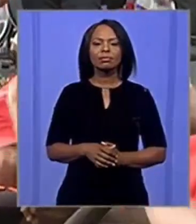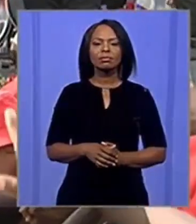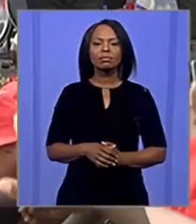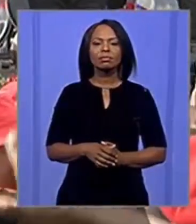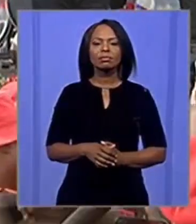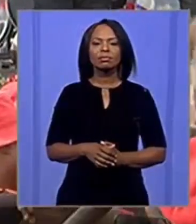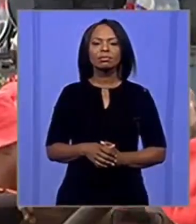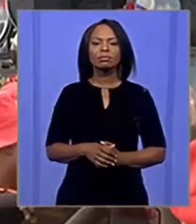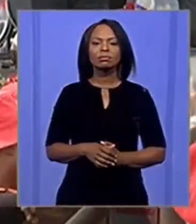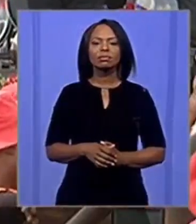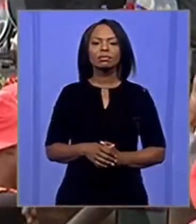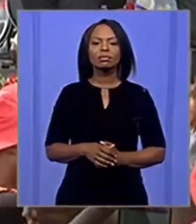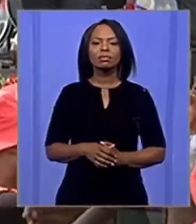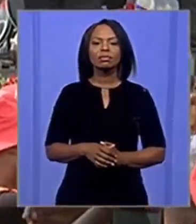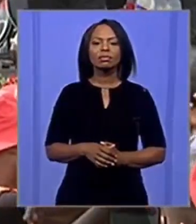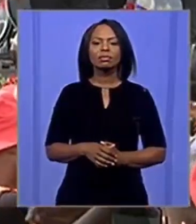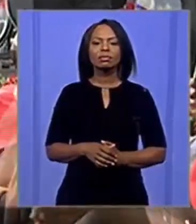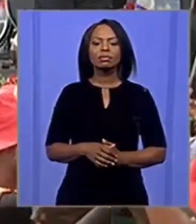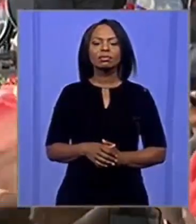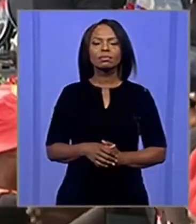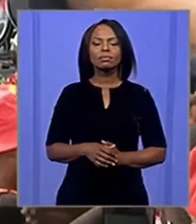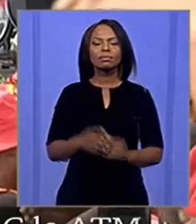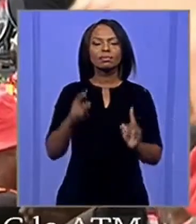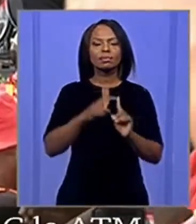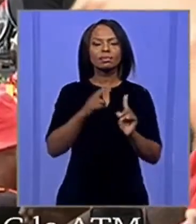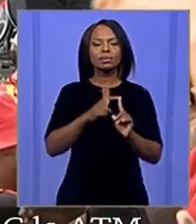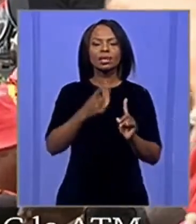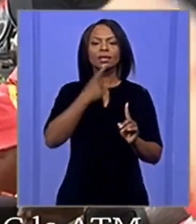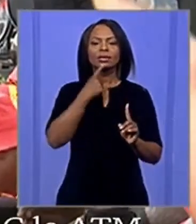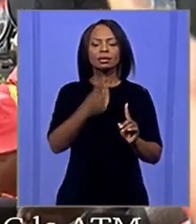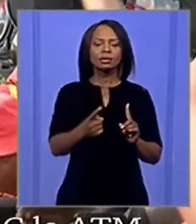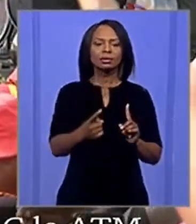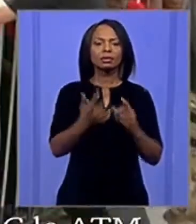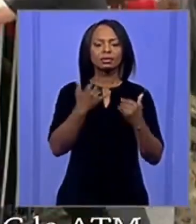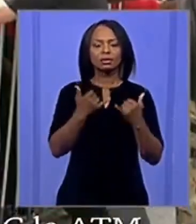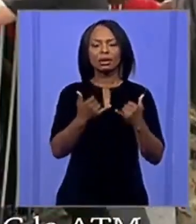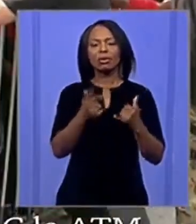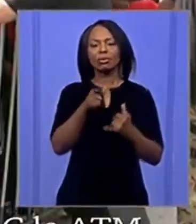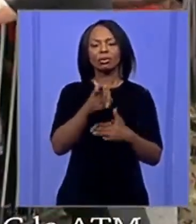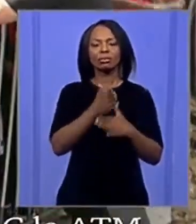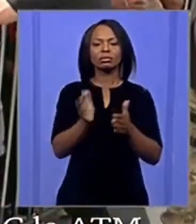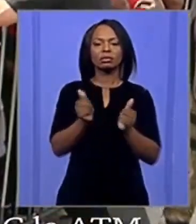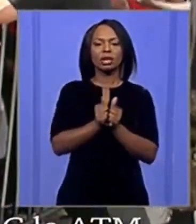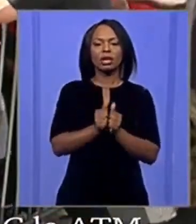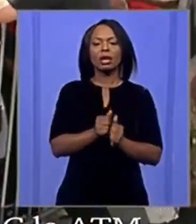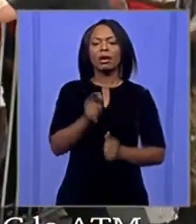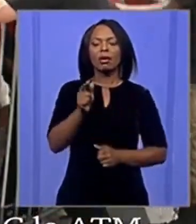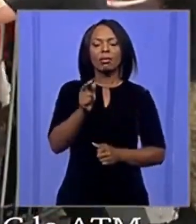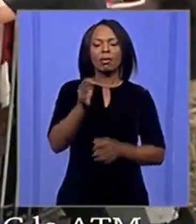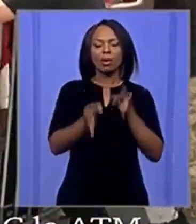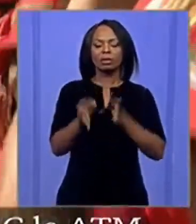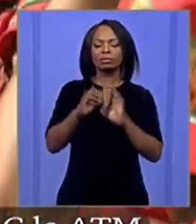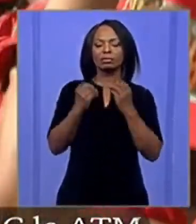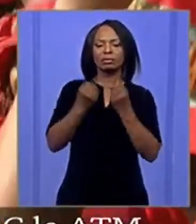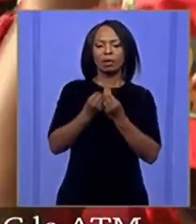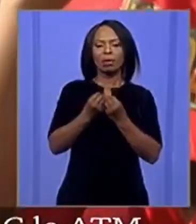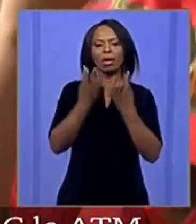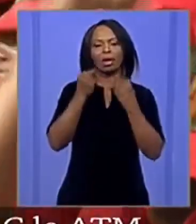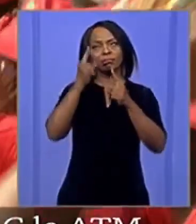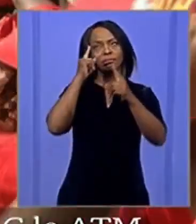Moeteledipele wa EFF a re ba ikemiseditse go dirisana mmogo le makoko a dipolotiki ao a na le dikakanyo tse di tshwanang le tsa bone